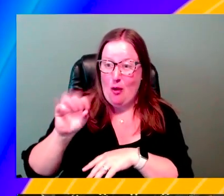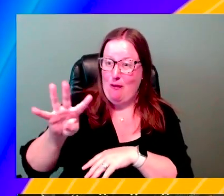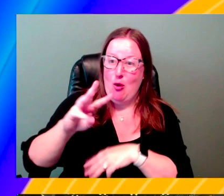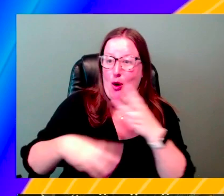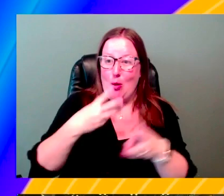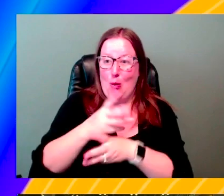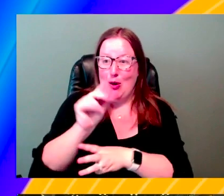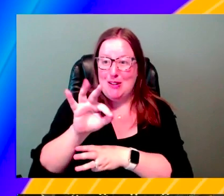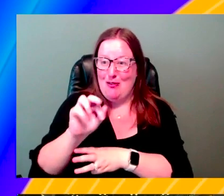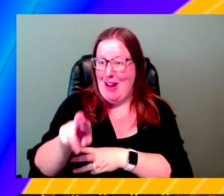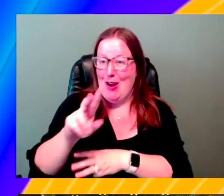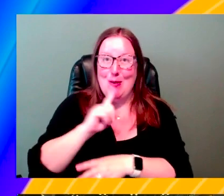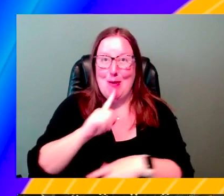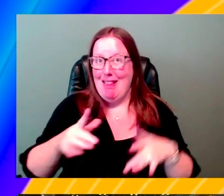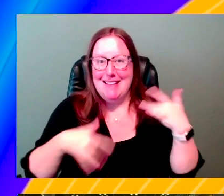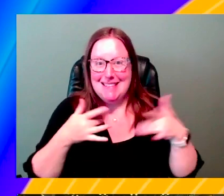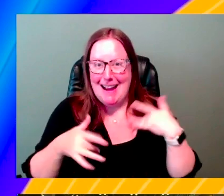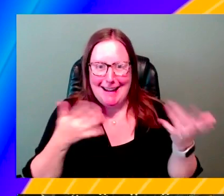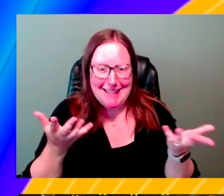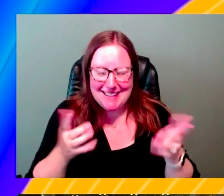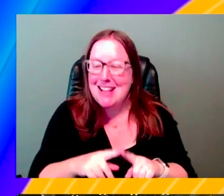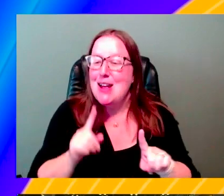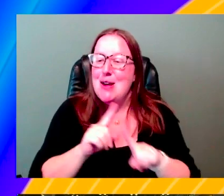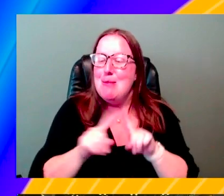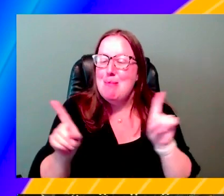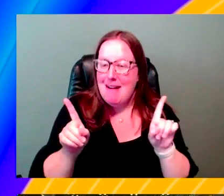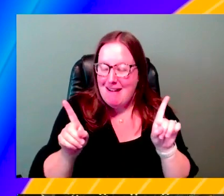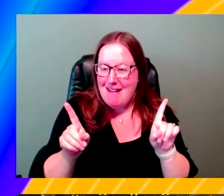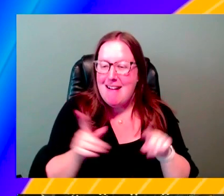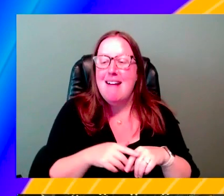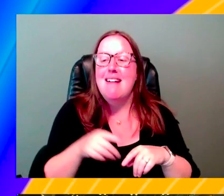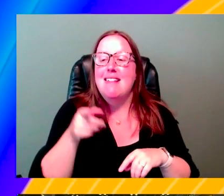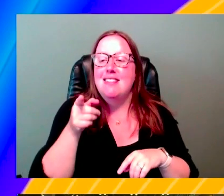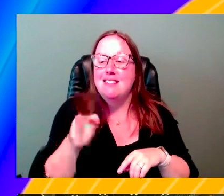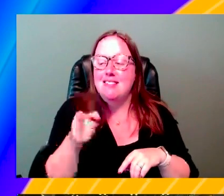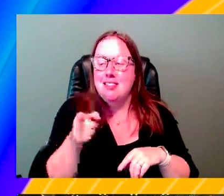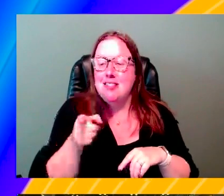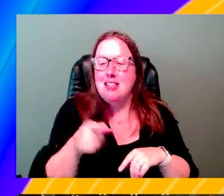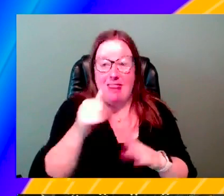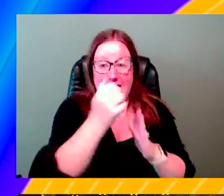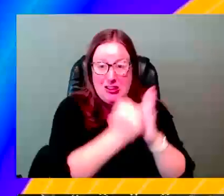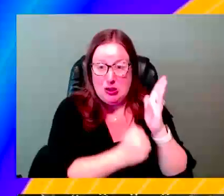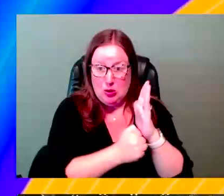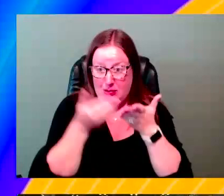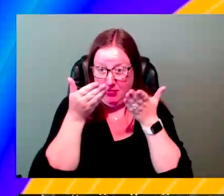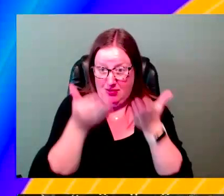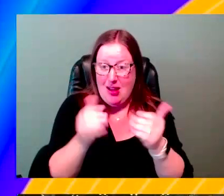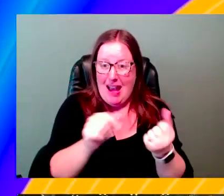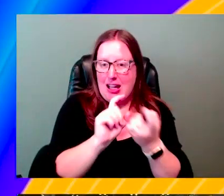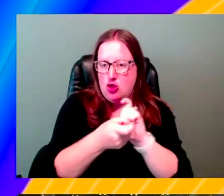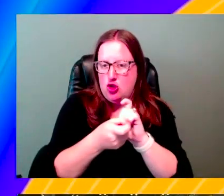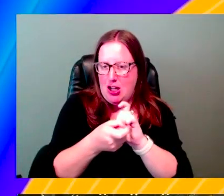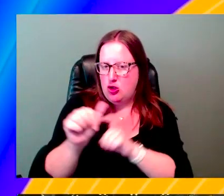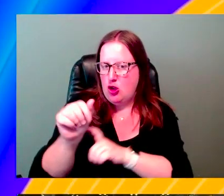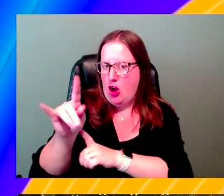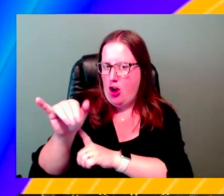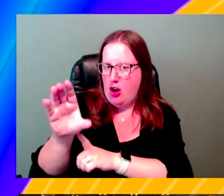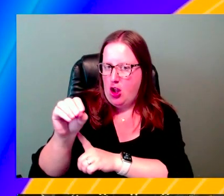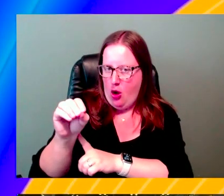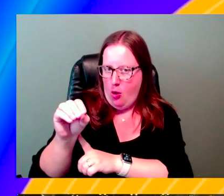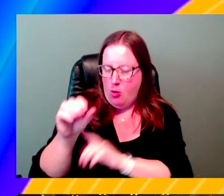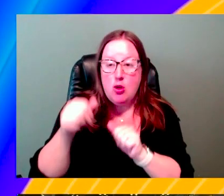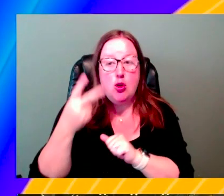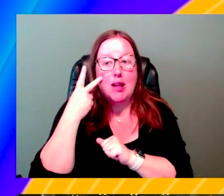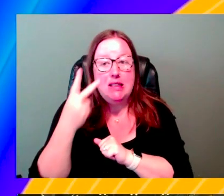stuff. And once I actually have this script, I can convert it to audio. So I can come over here, and you can see I've already